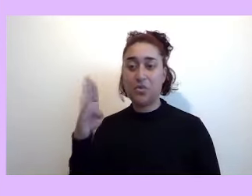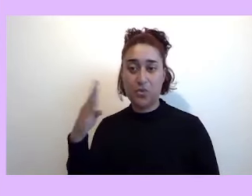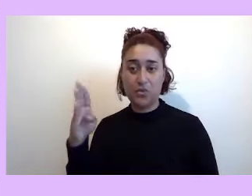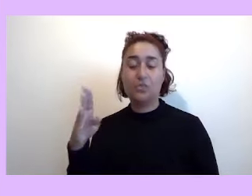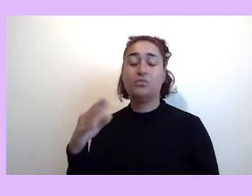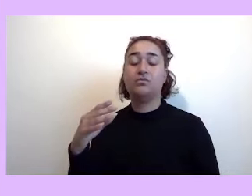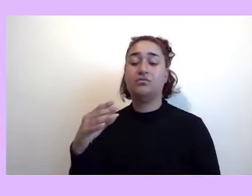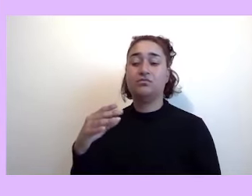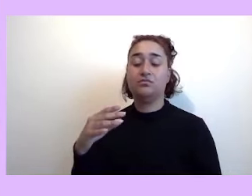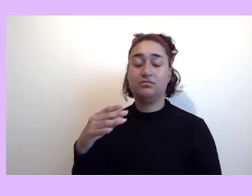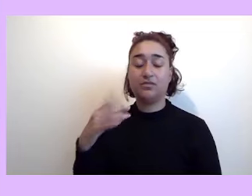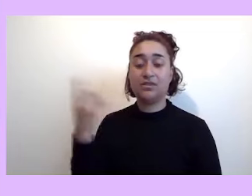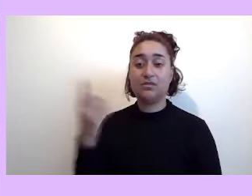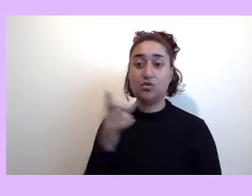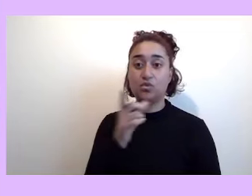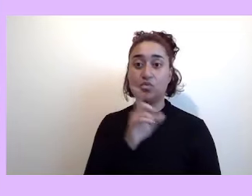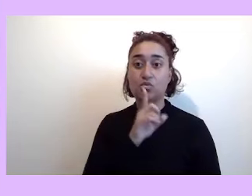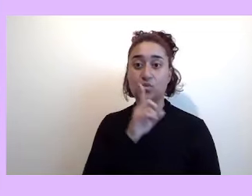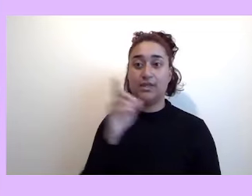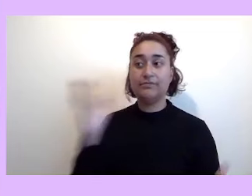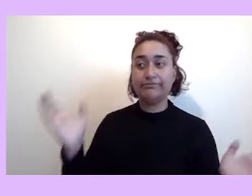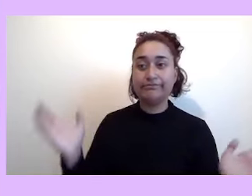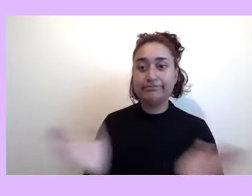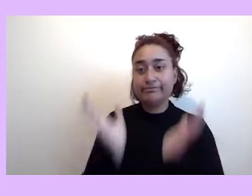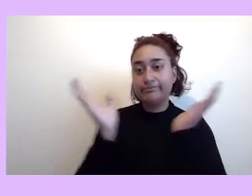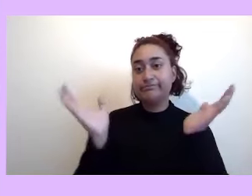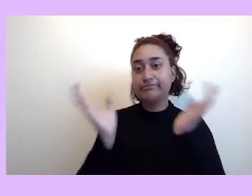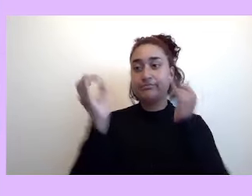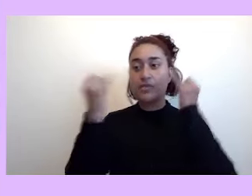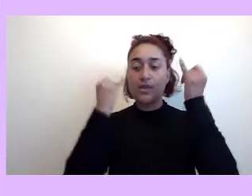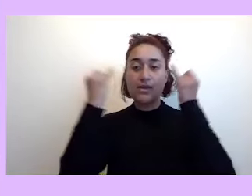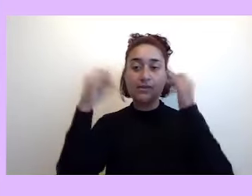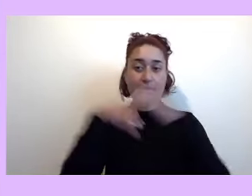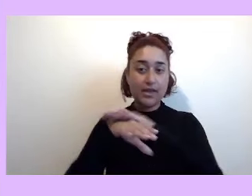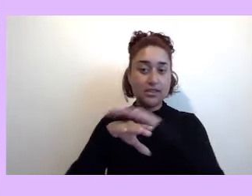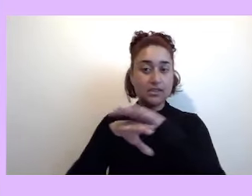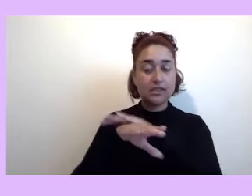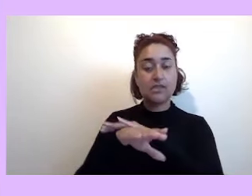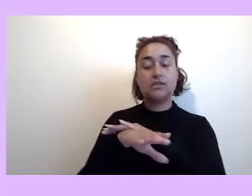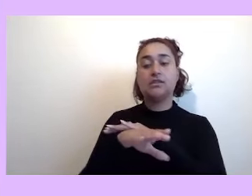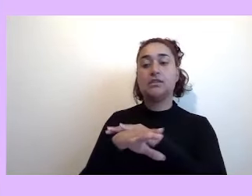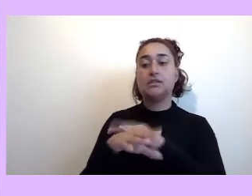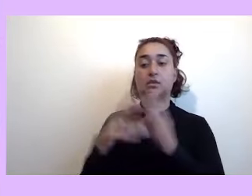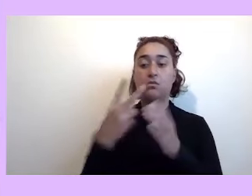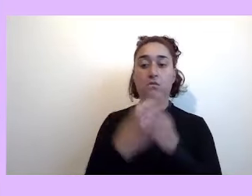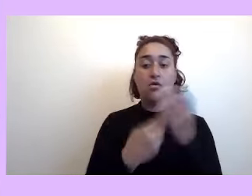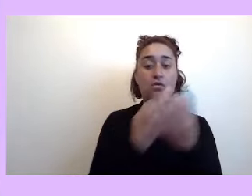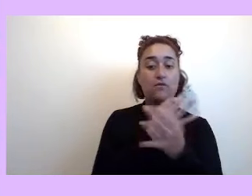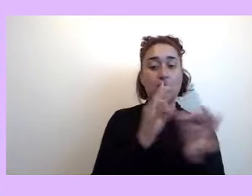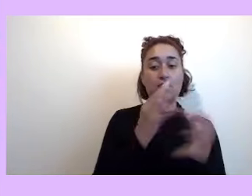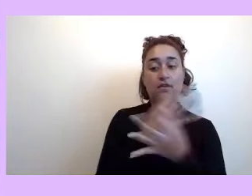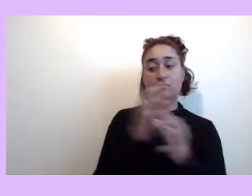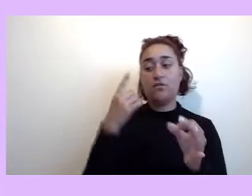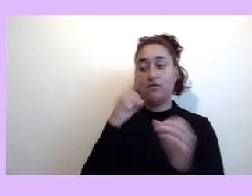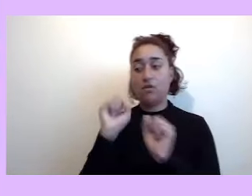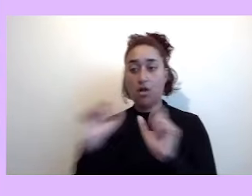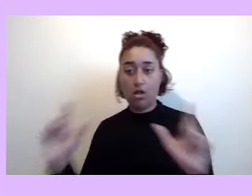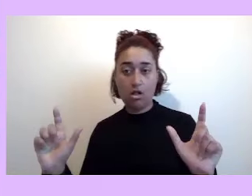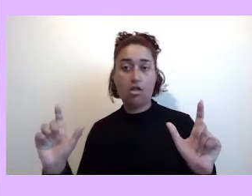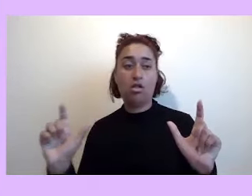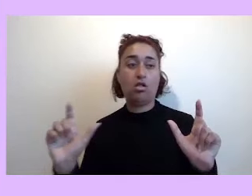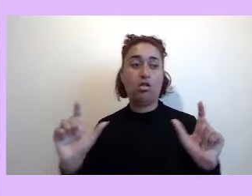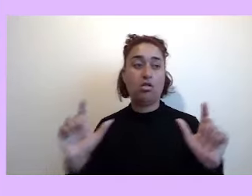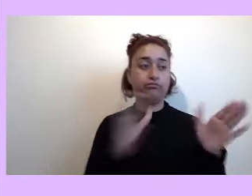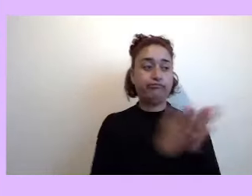and somebody who's really uplifting the idea of access, the idea of both free and free for all across a lot of